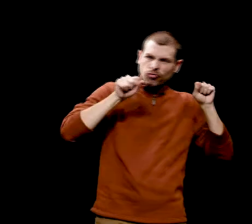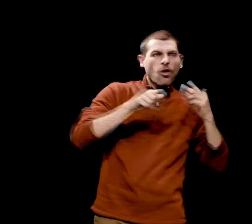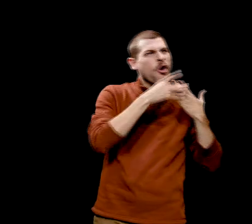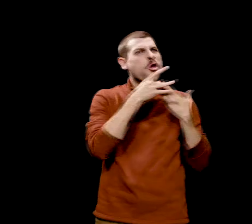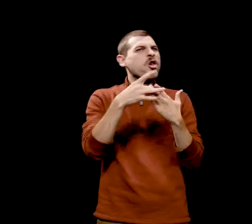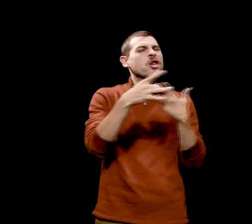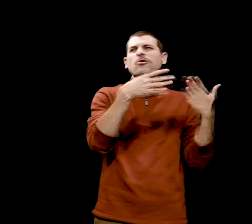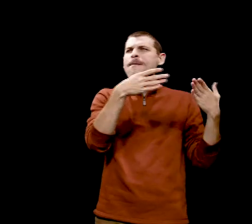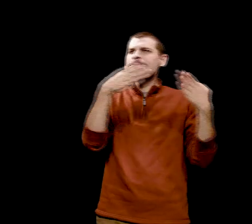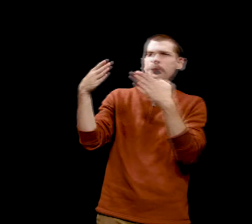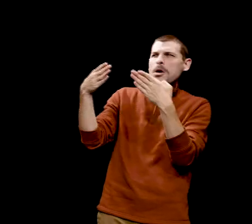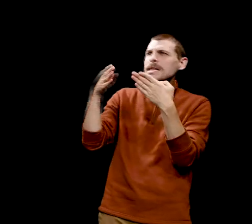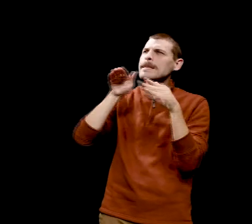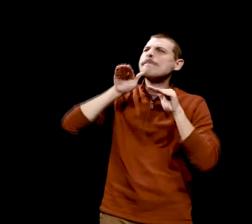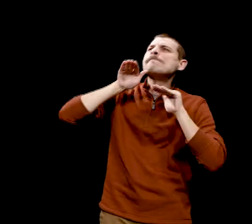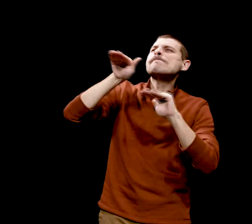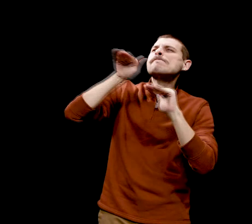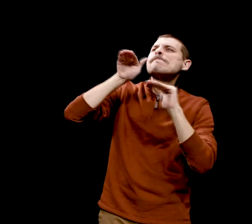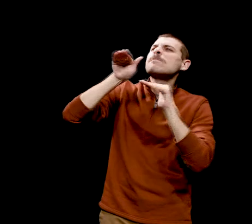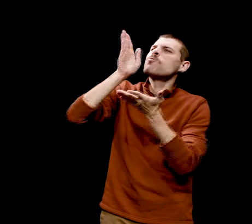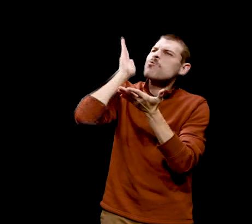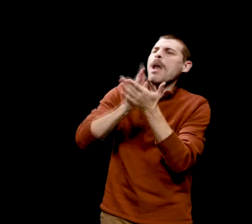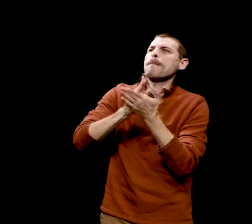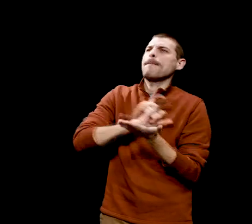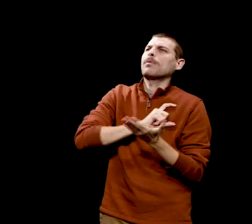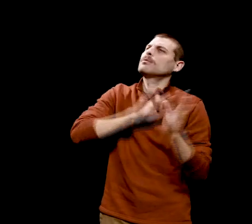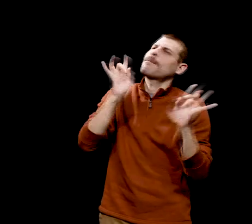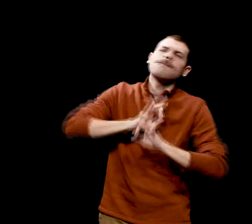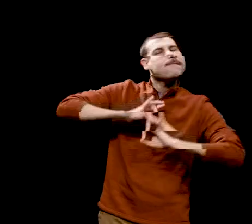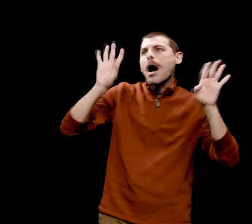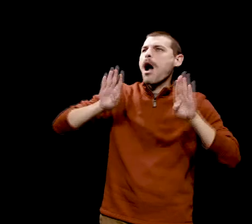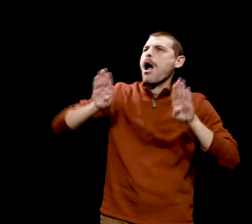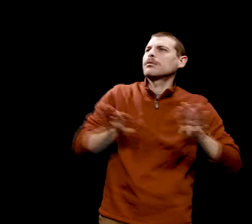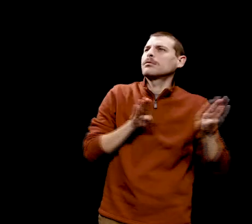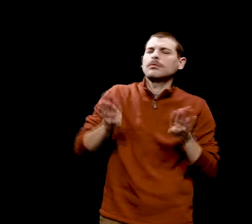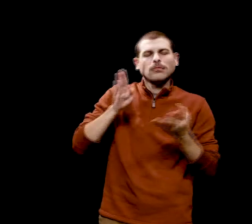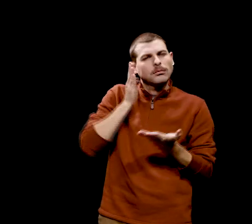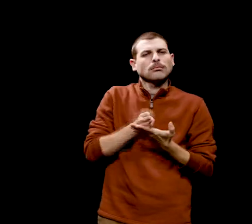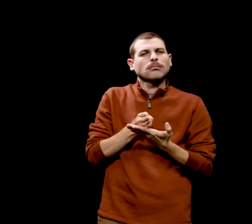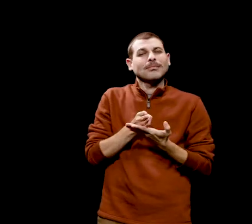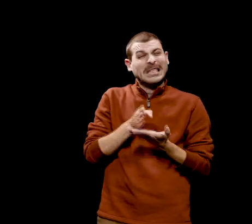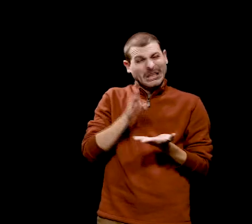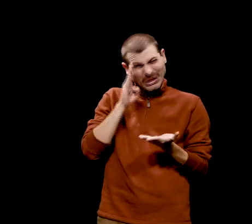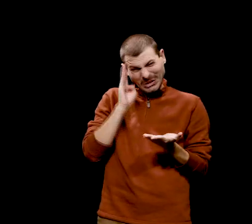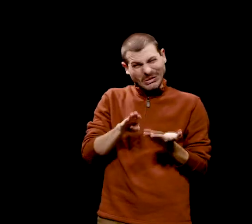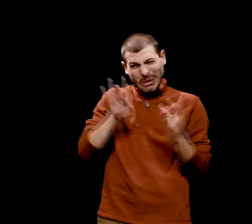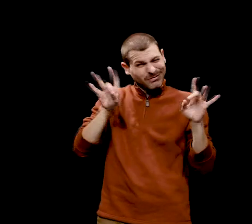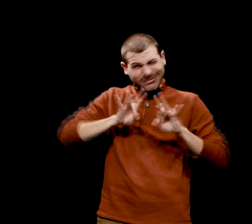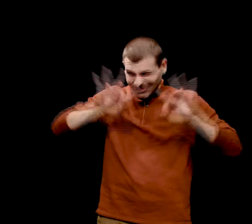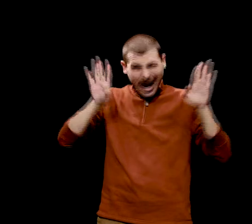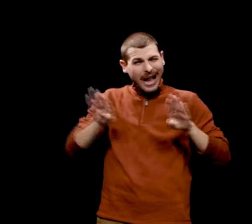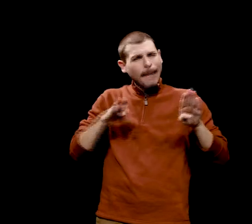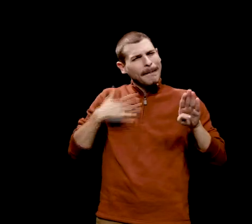what is most important, which is putting an end to the police violence that we know is disproportionately affecting Black